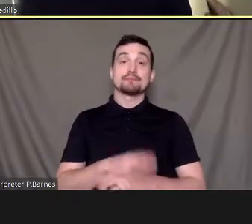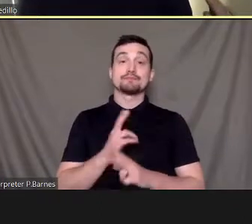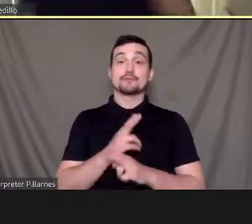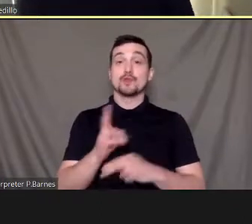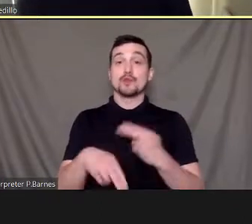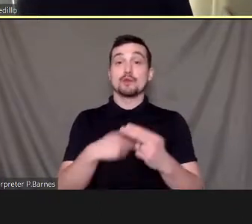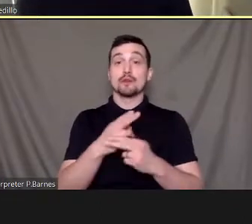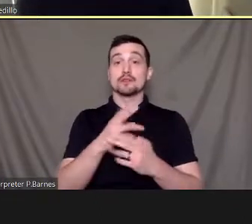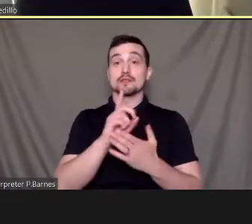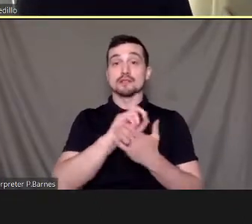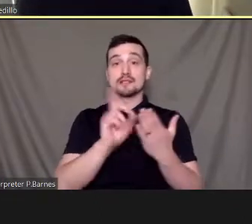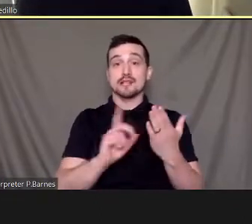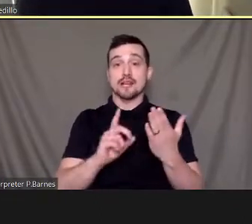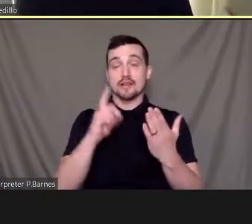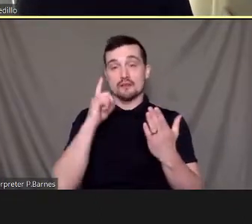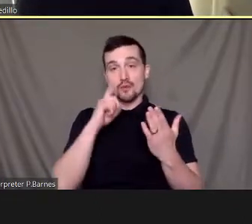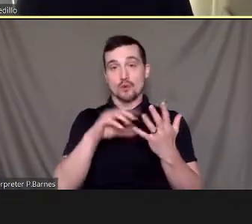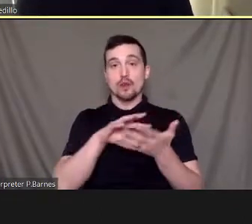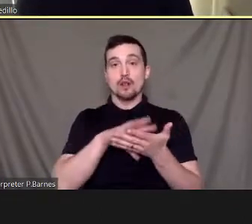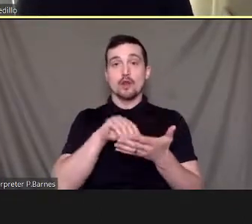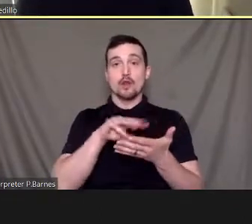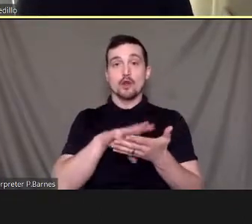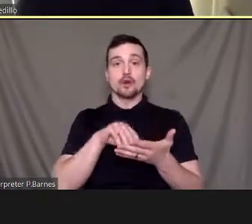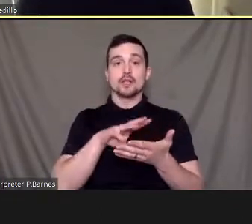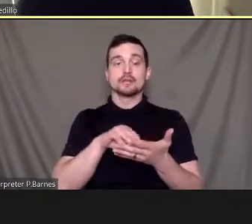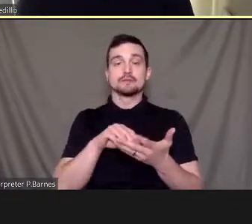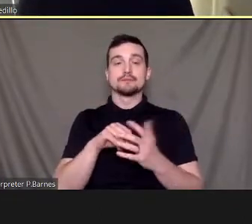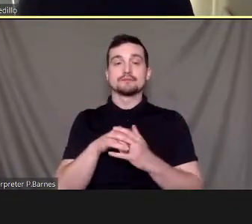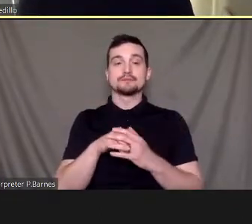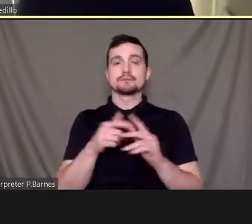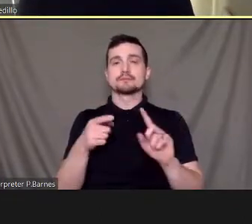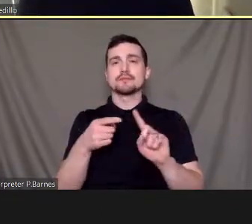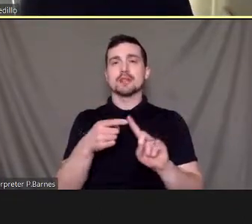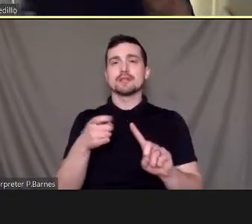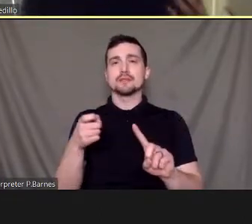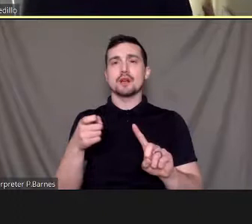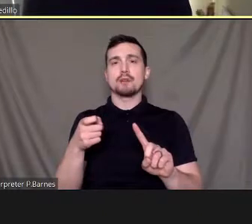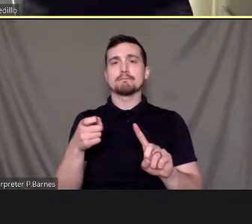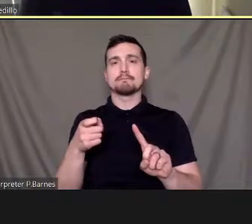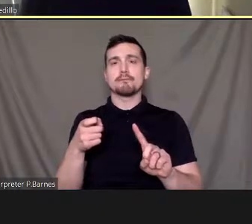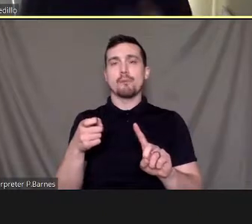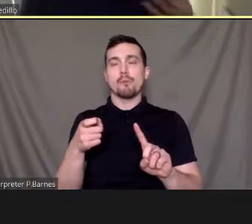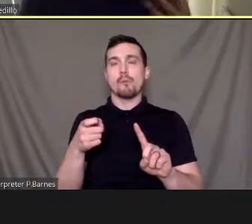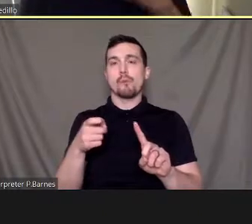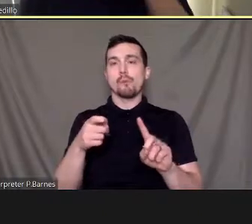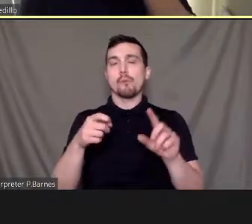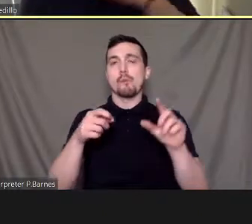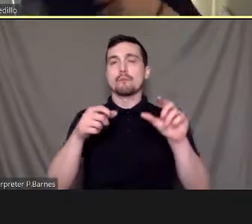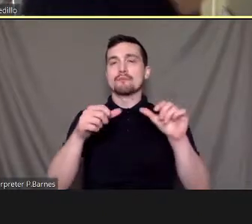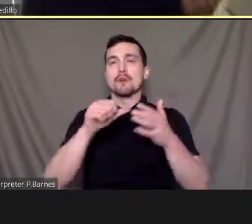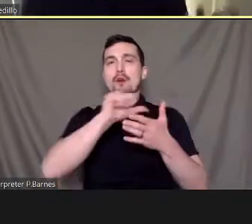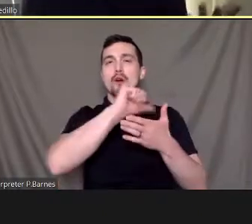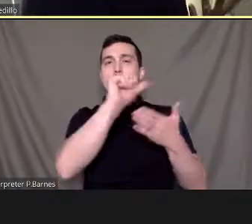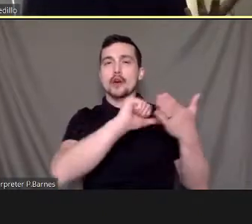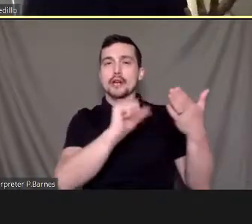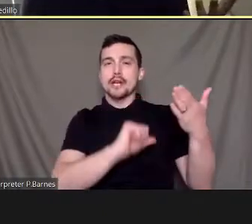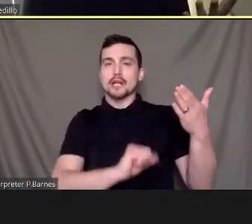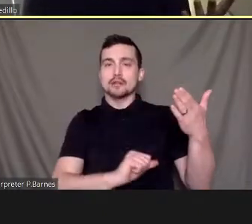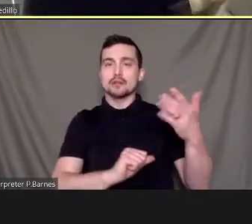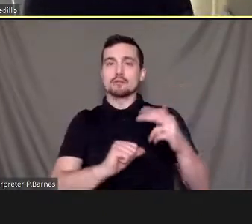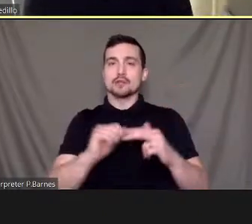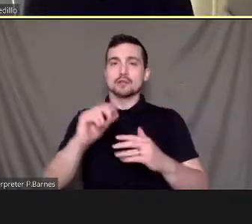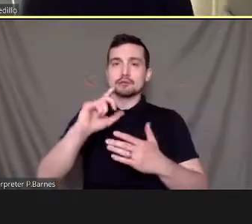design for learning is something that comes out of architecture. It comes out of designing